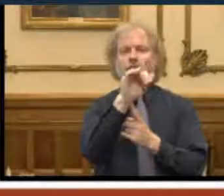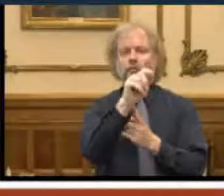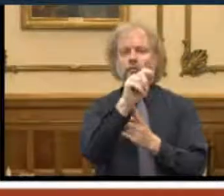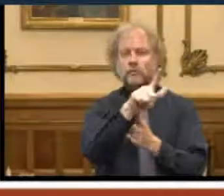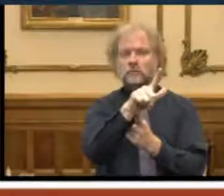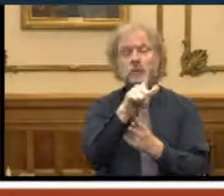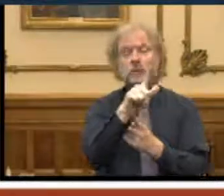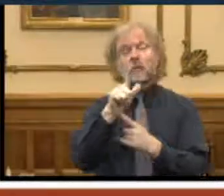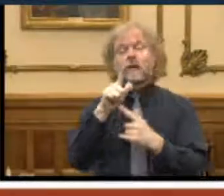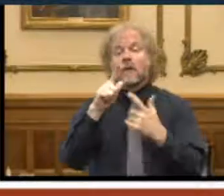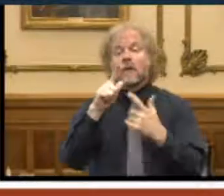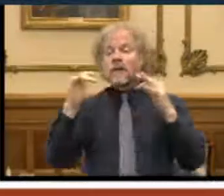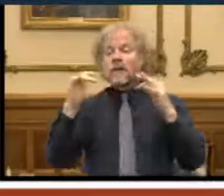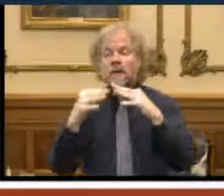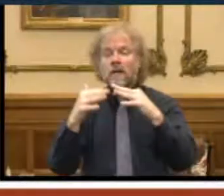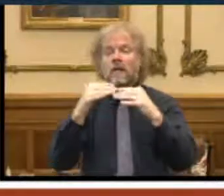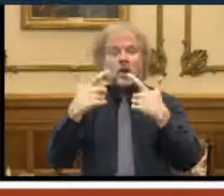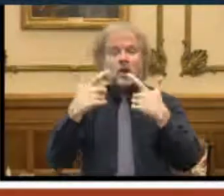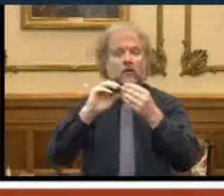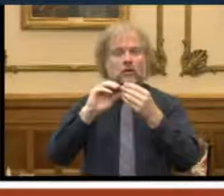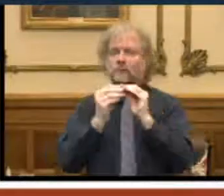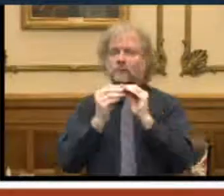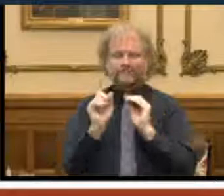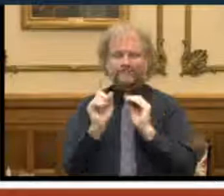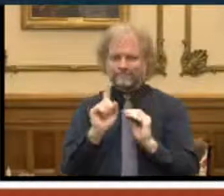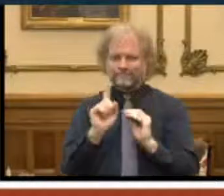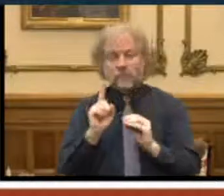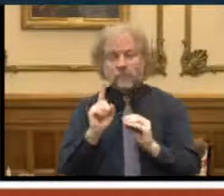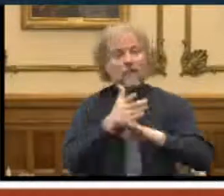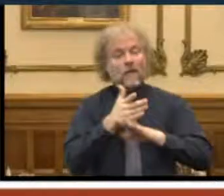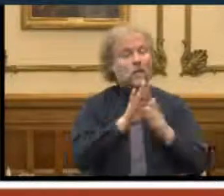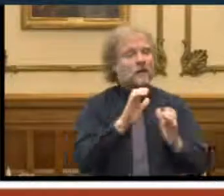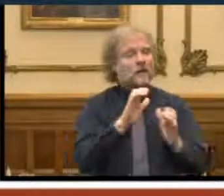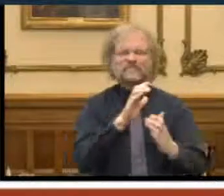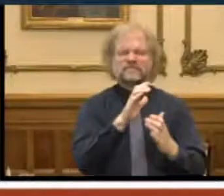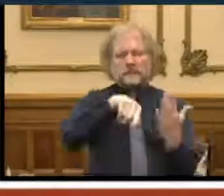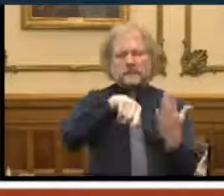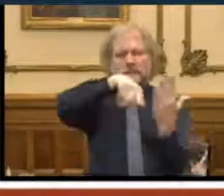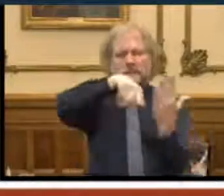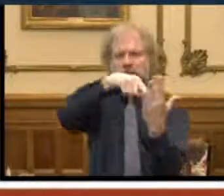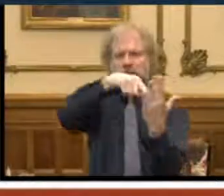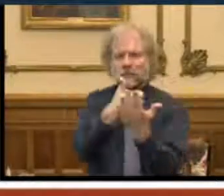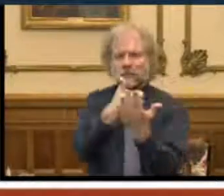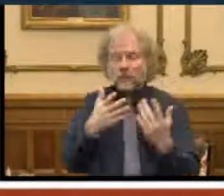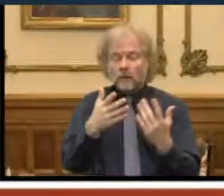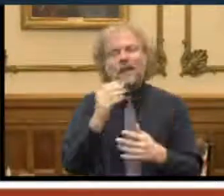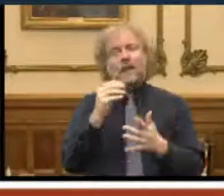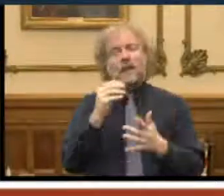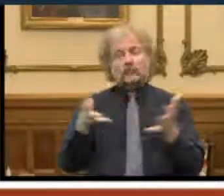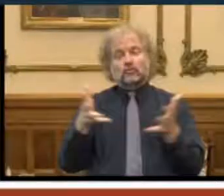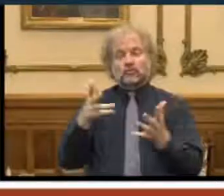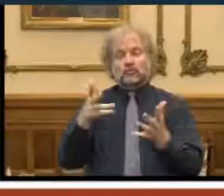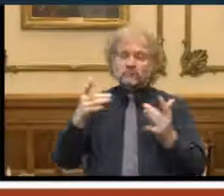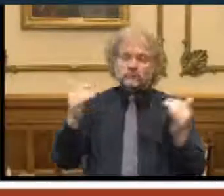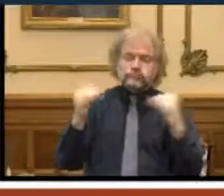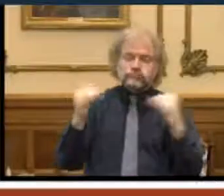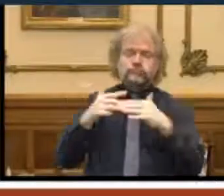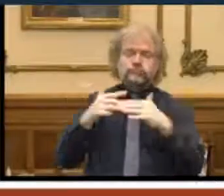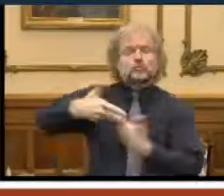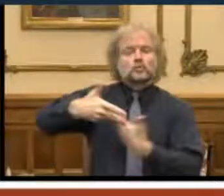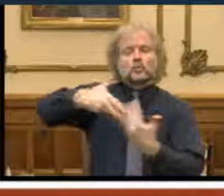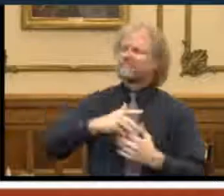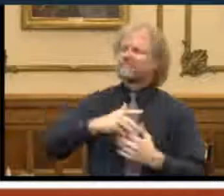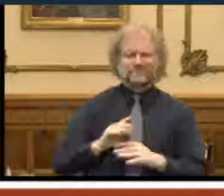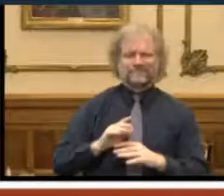group activities should be held, extracurricular activities should be canceled, and we would discourage social events. We would